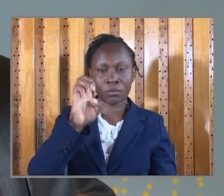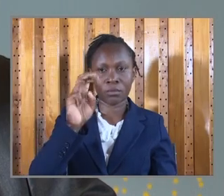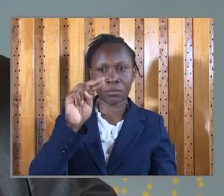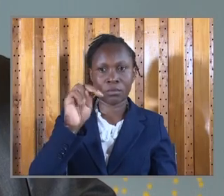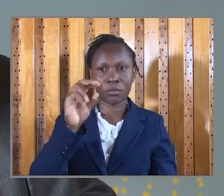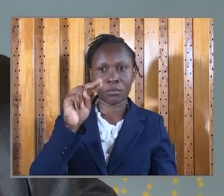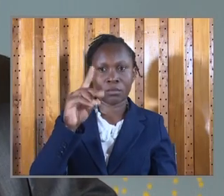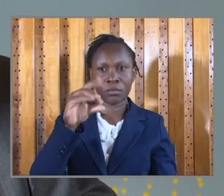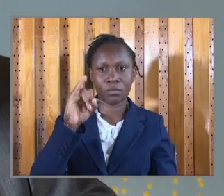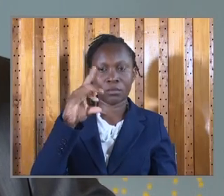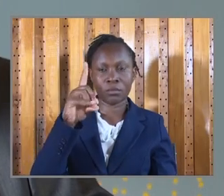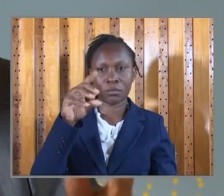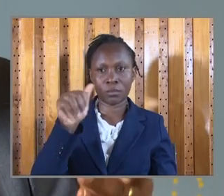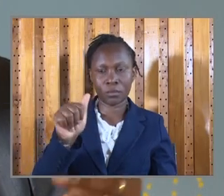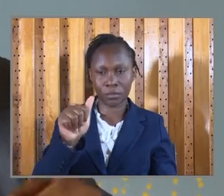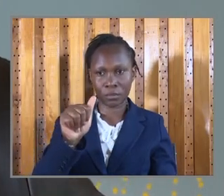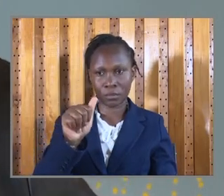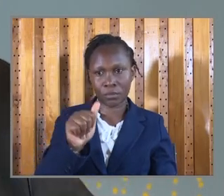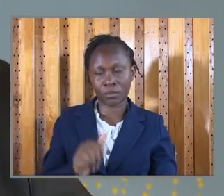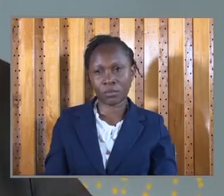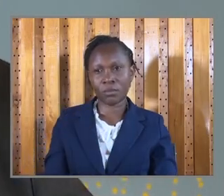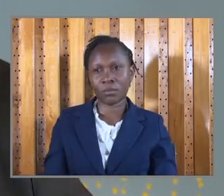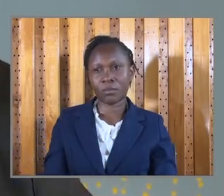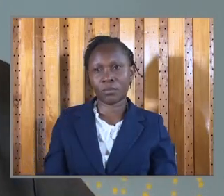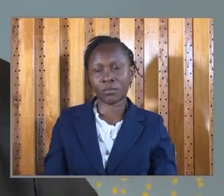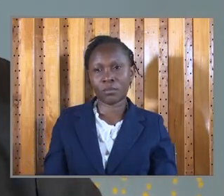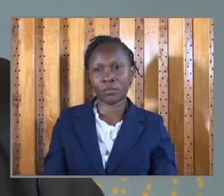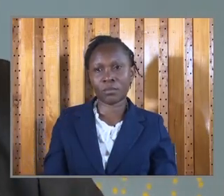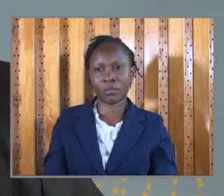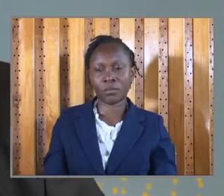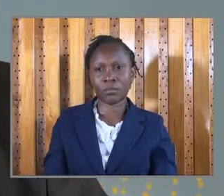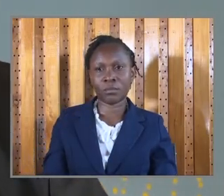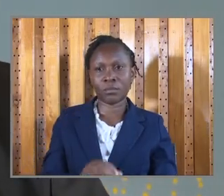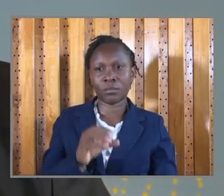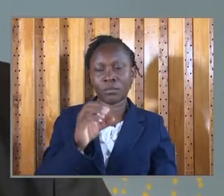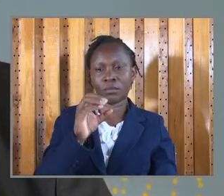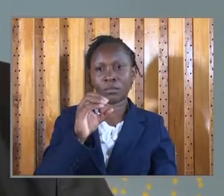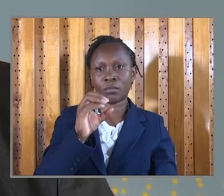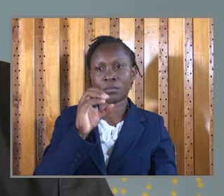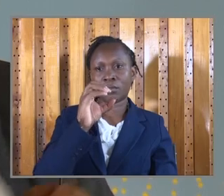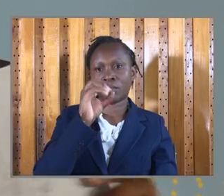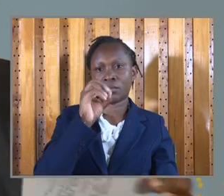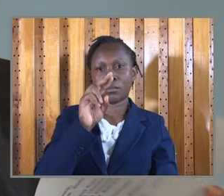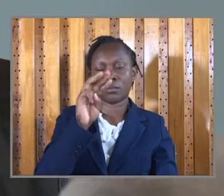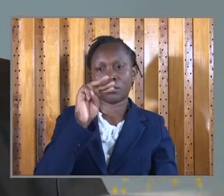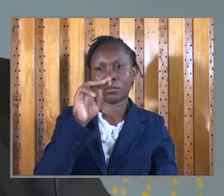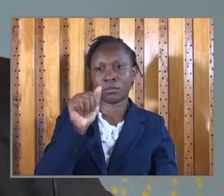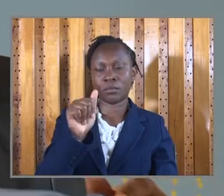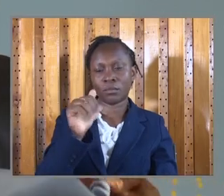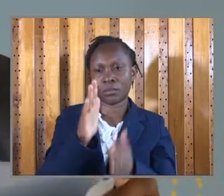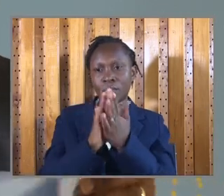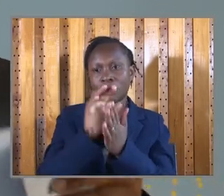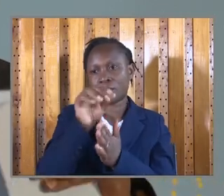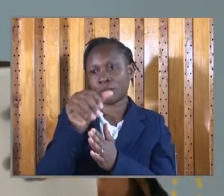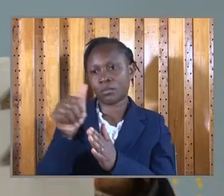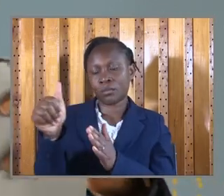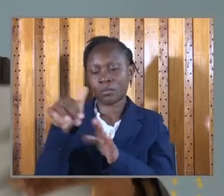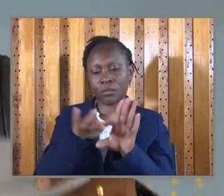Brana Uma here, I see Olindi, and all members of management who are here with us.